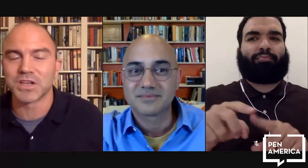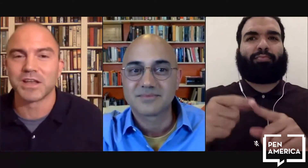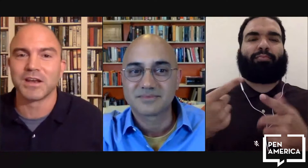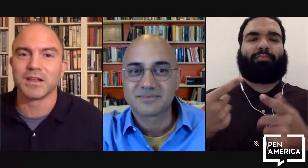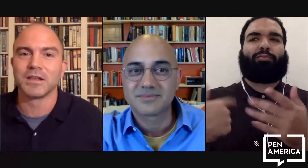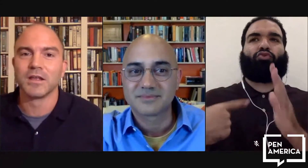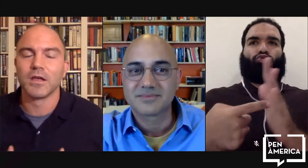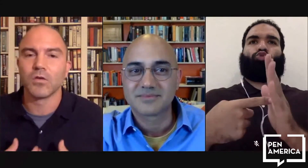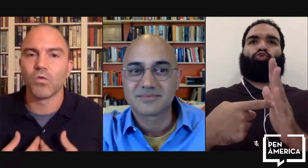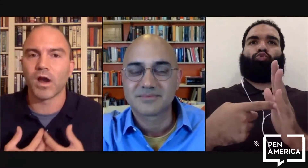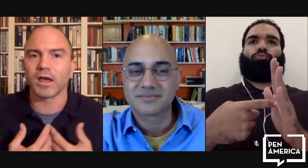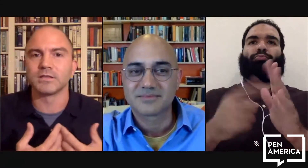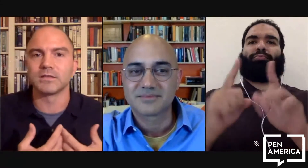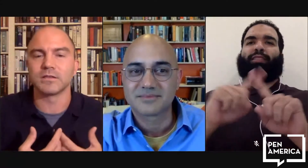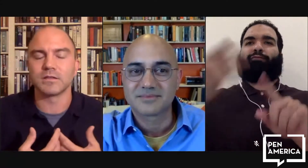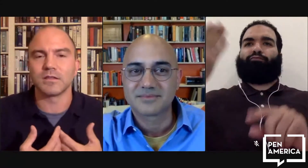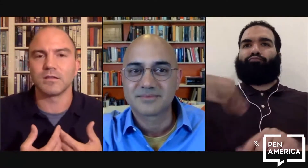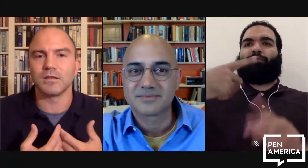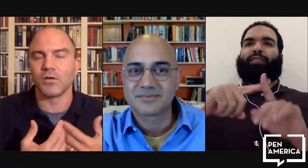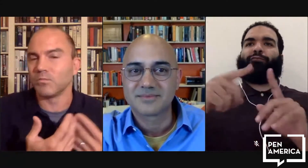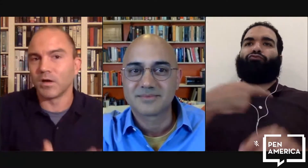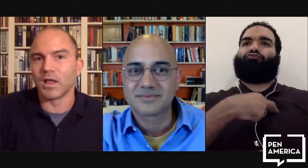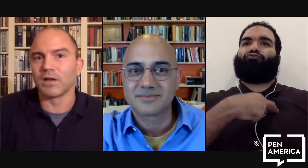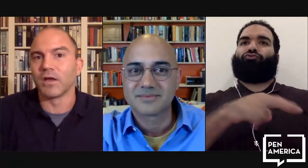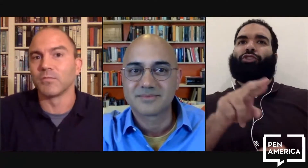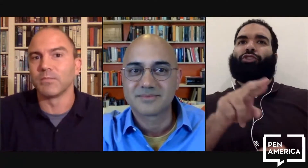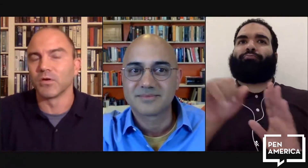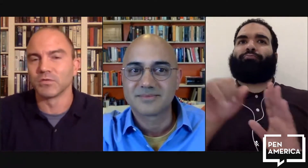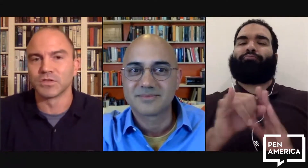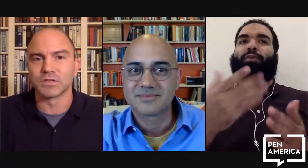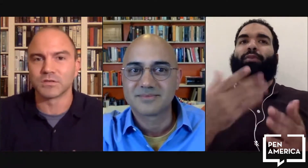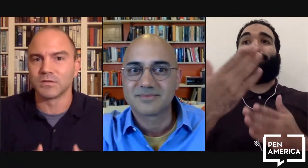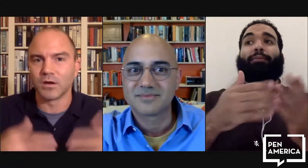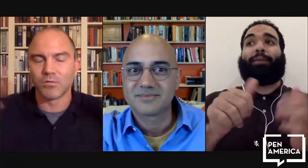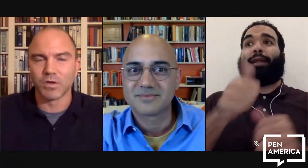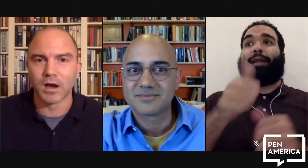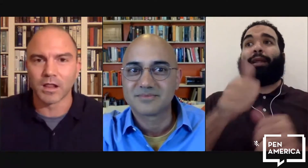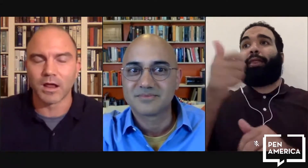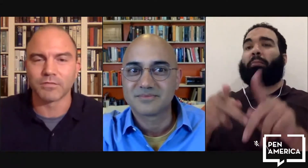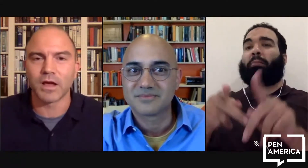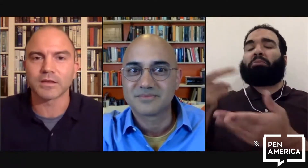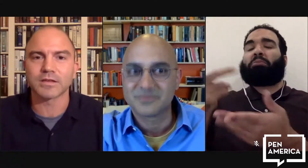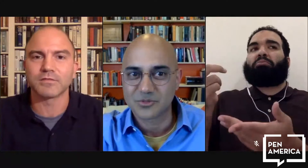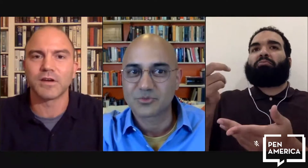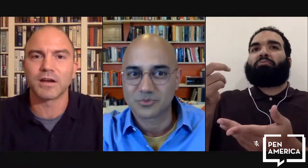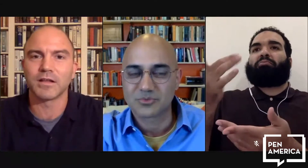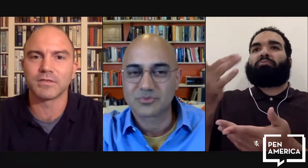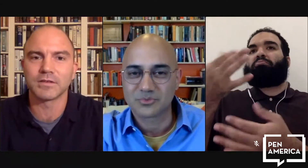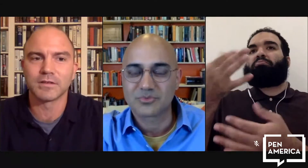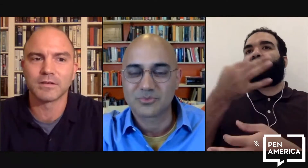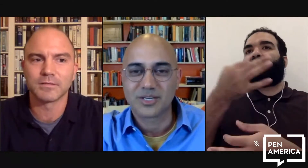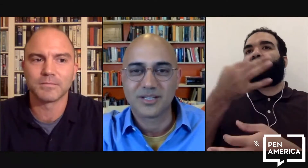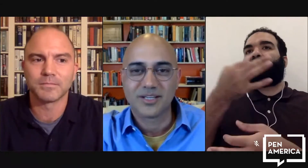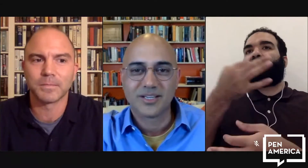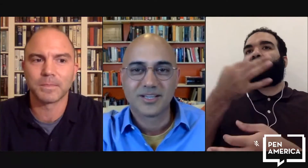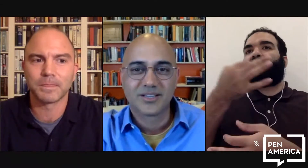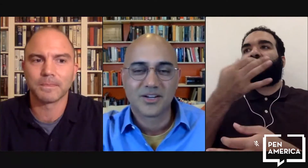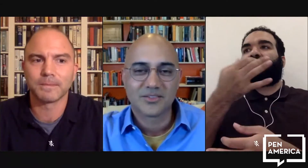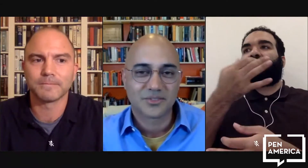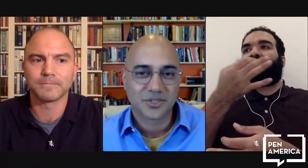religious identity, whereas a lot of other people, it was just no, we hung a lot of flags after 9/11.